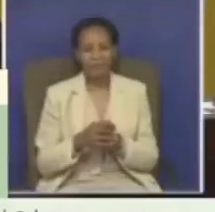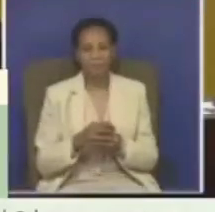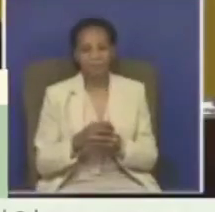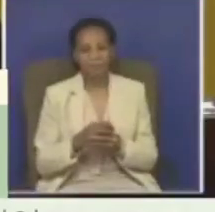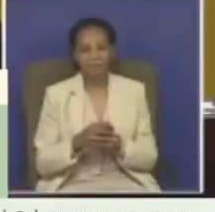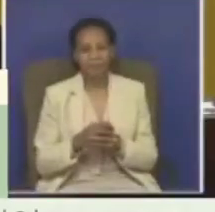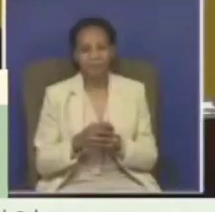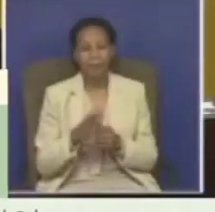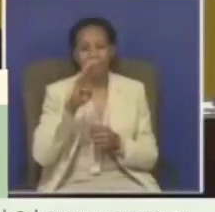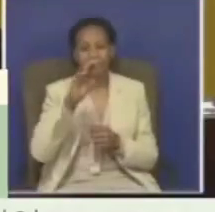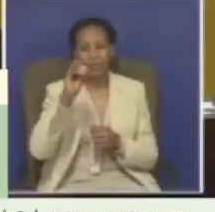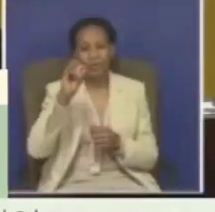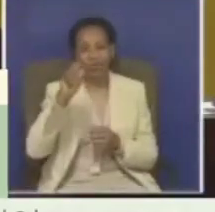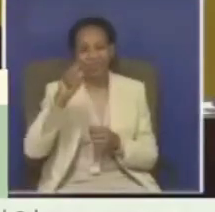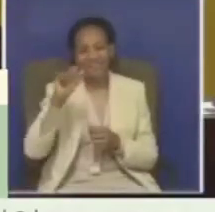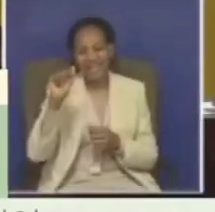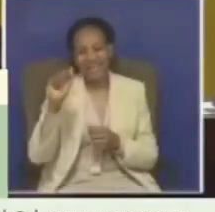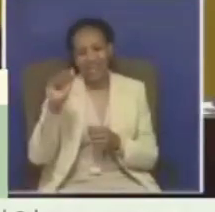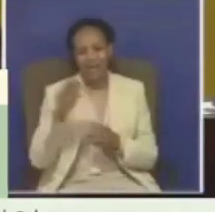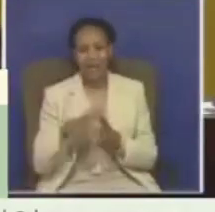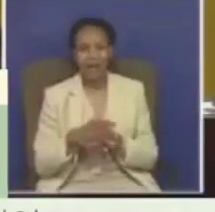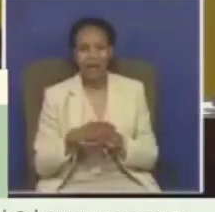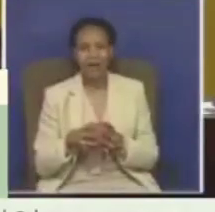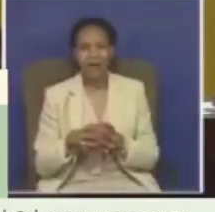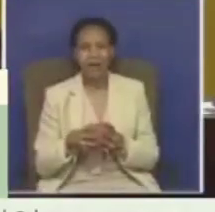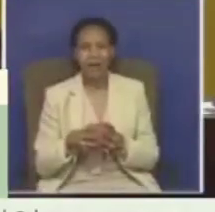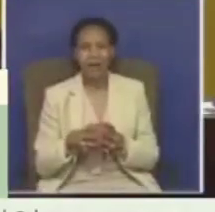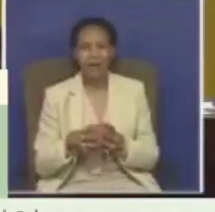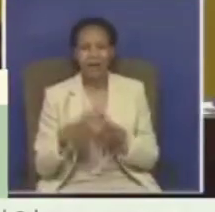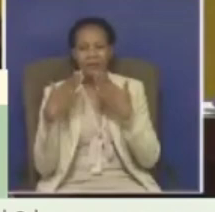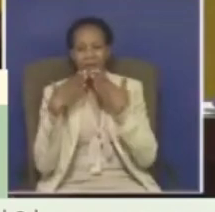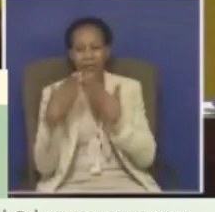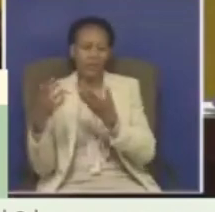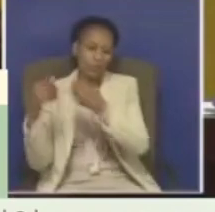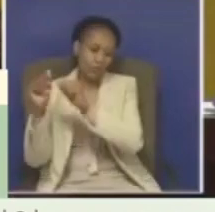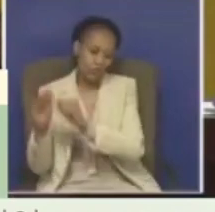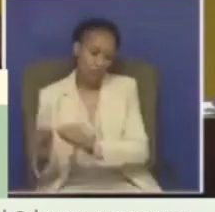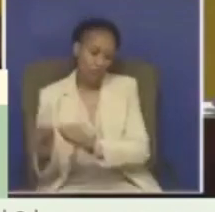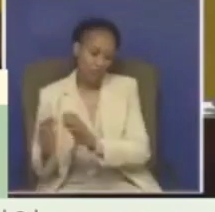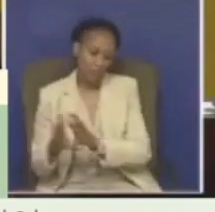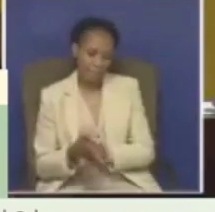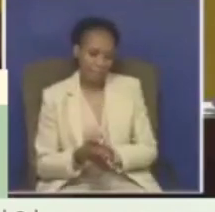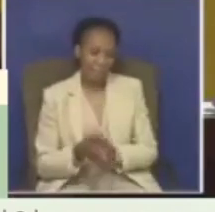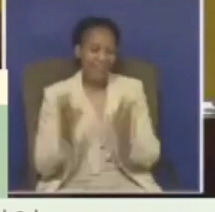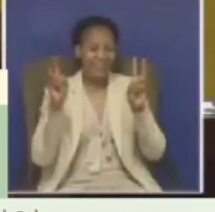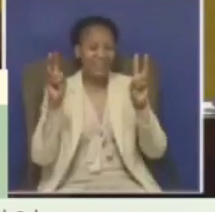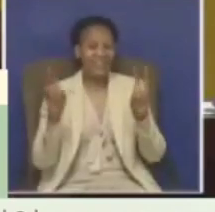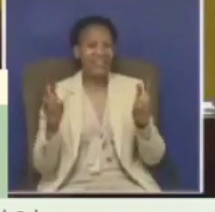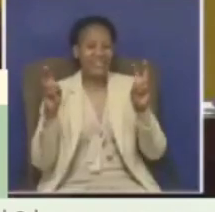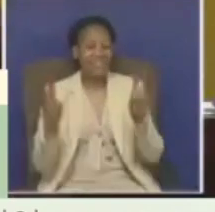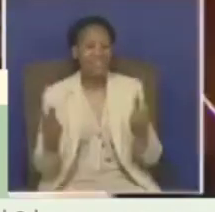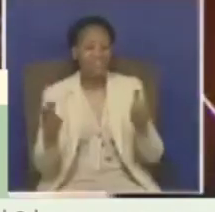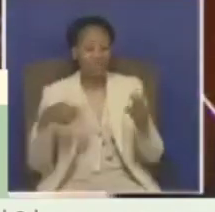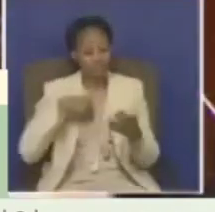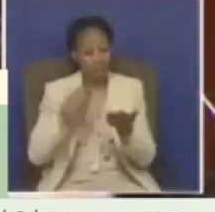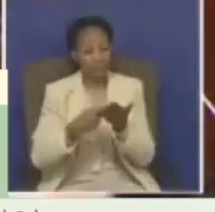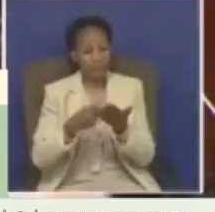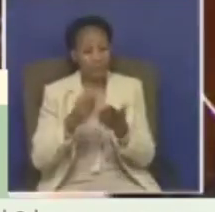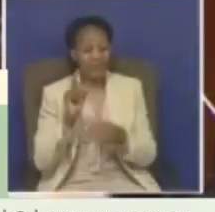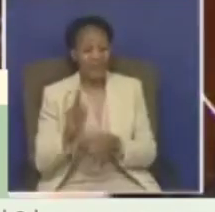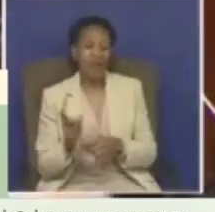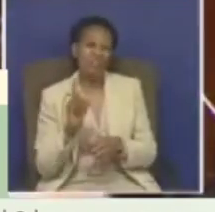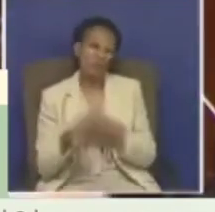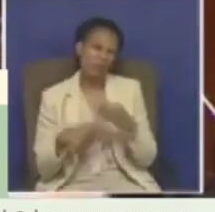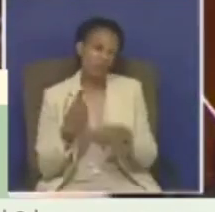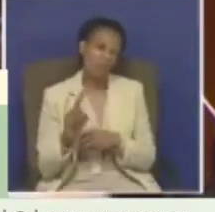Osa. Thank you, Chair. The issue on the table is about the amendments, and